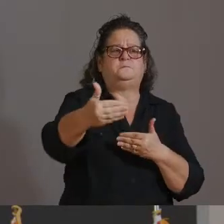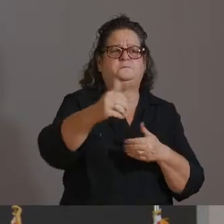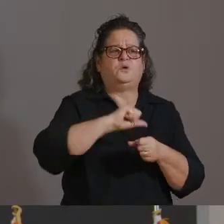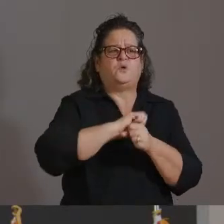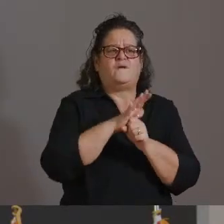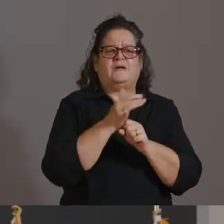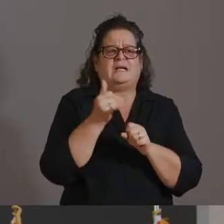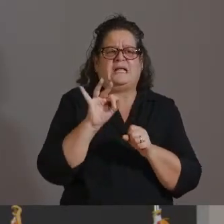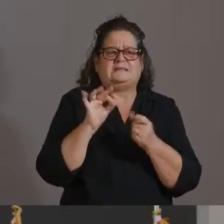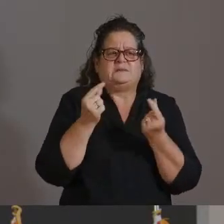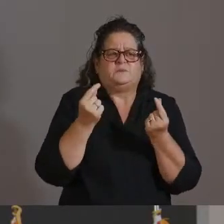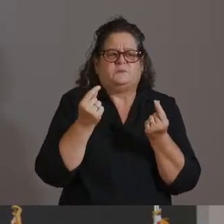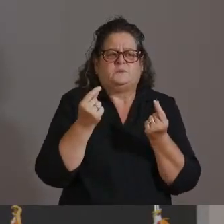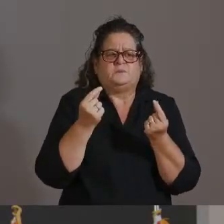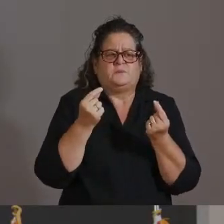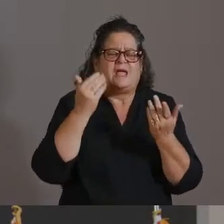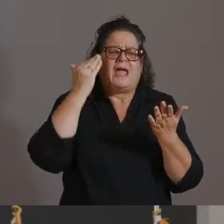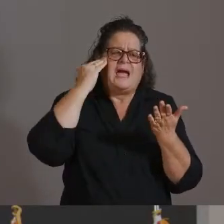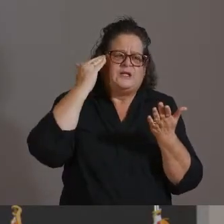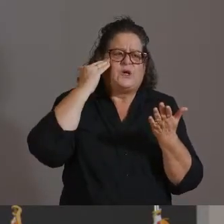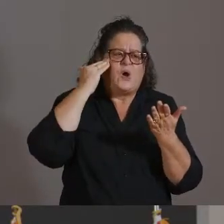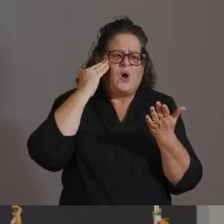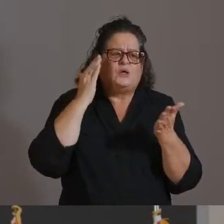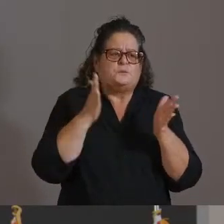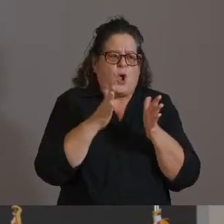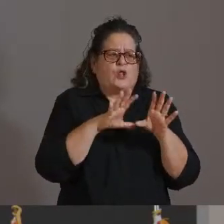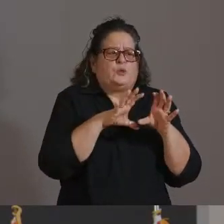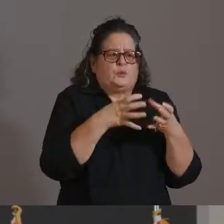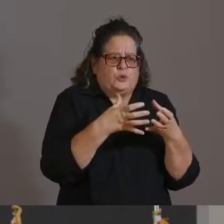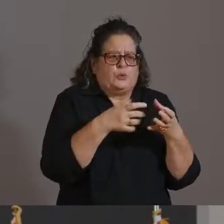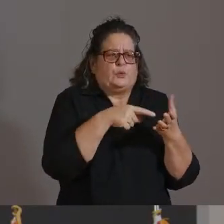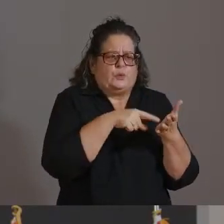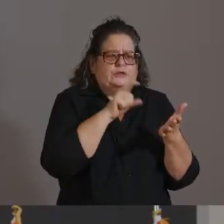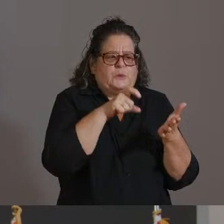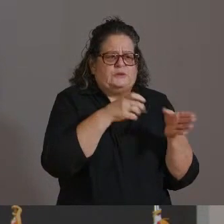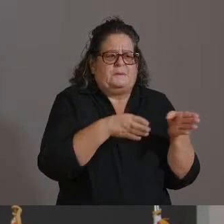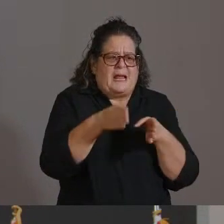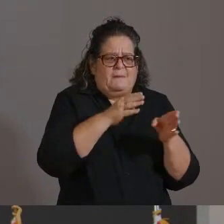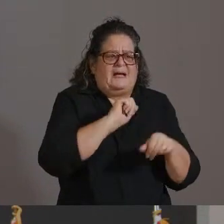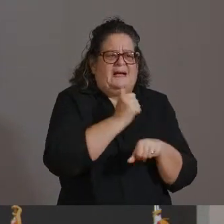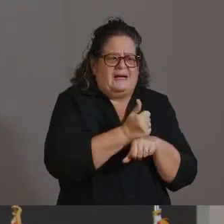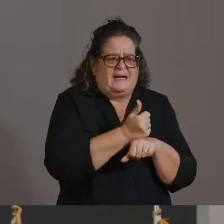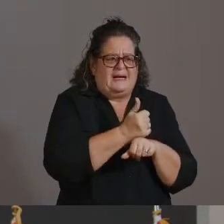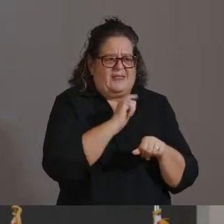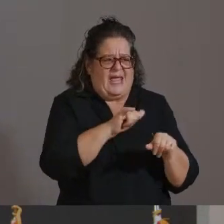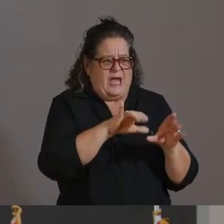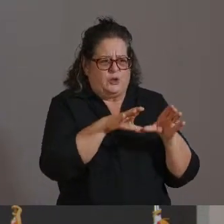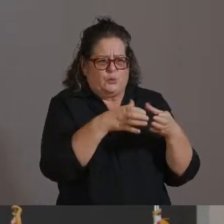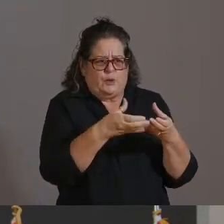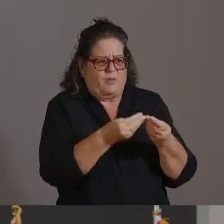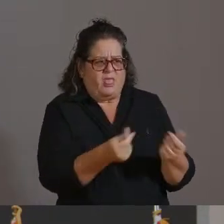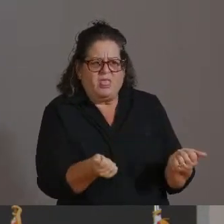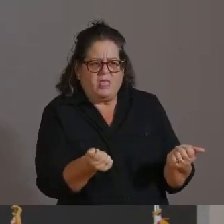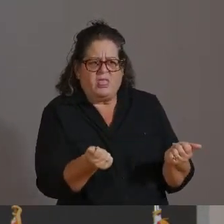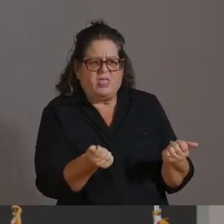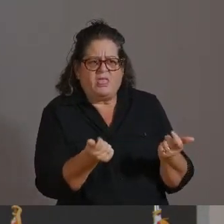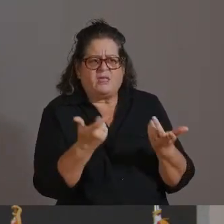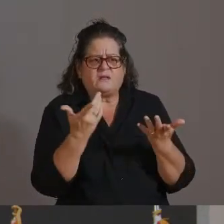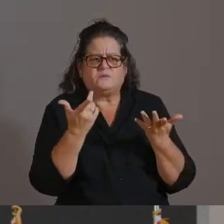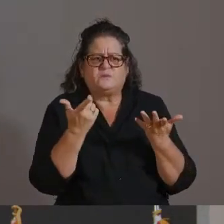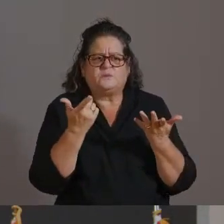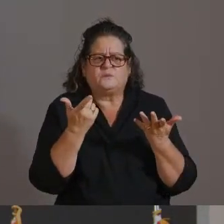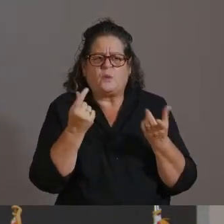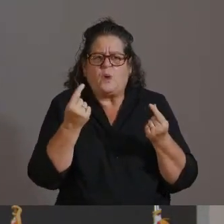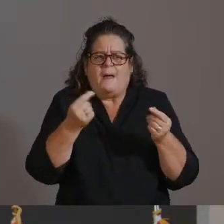that has been removed. Is the long-term plan wear a mask, social distance, get a flu shot, or is there a roadmap that